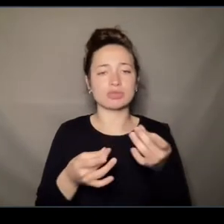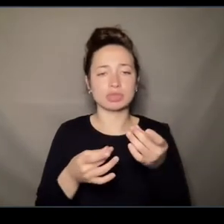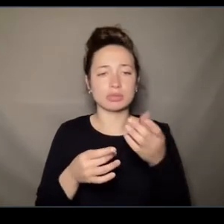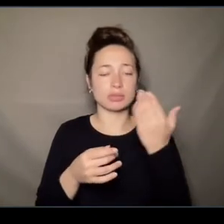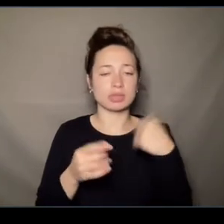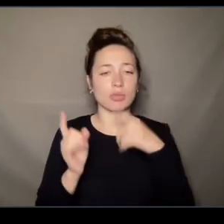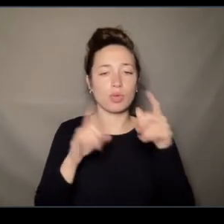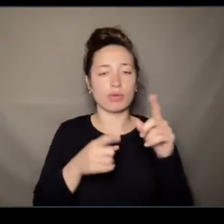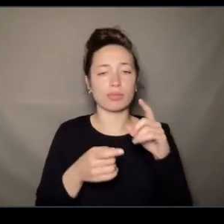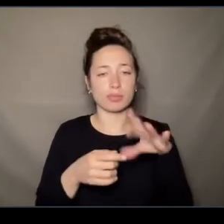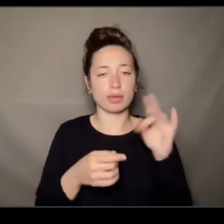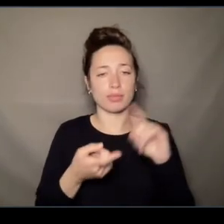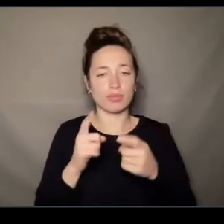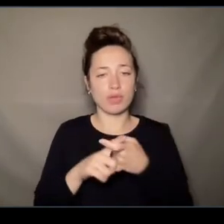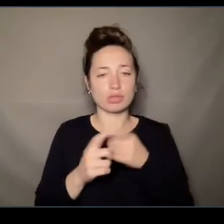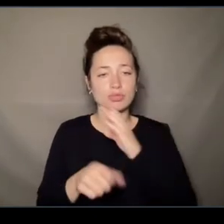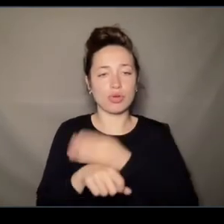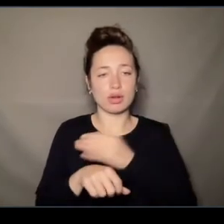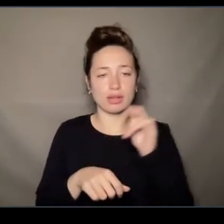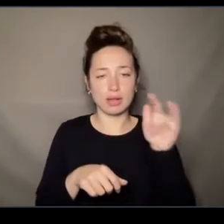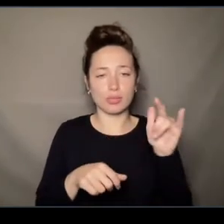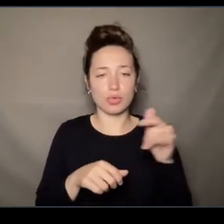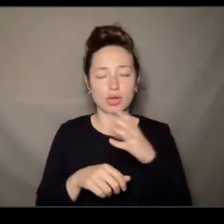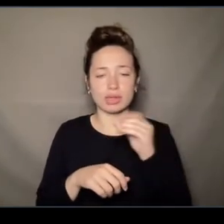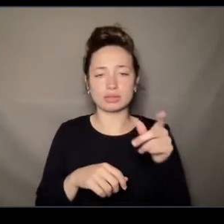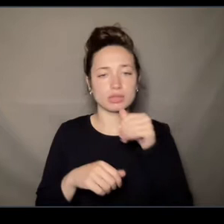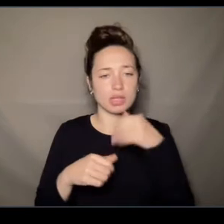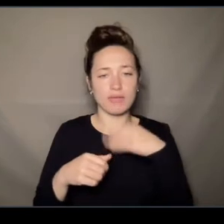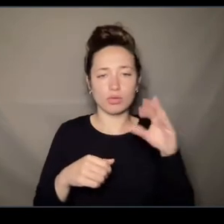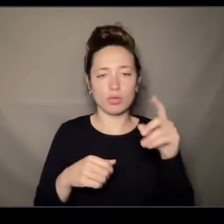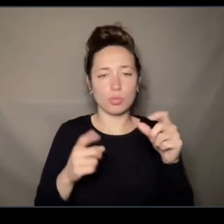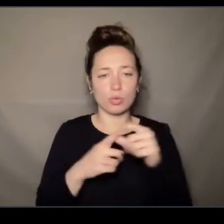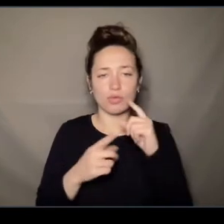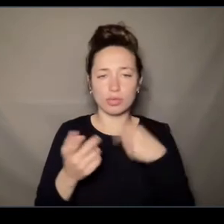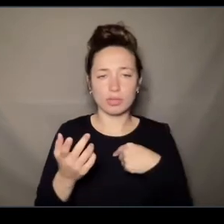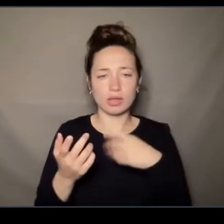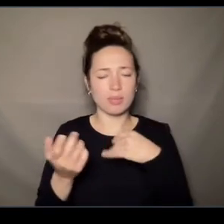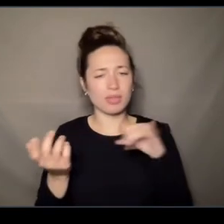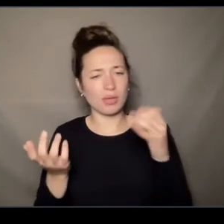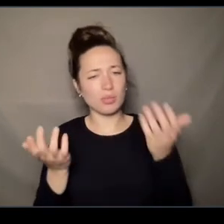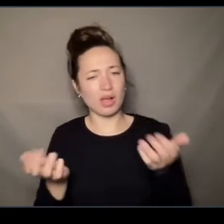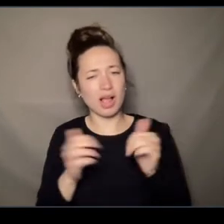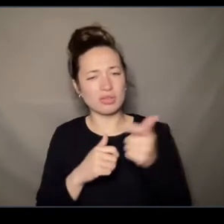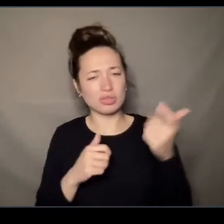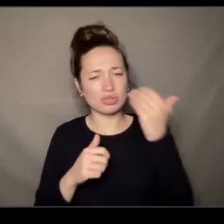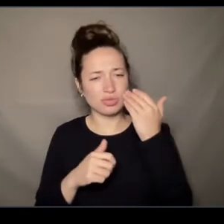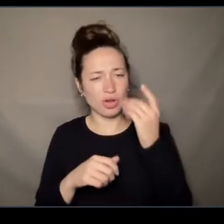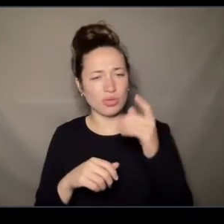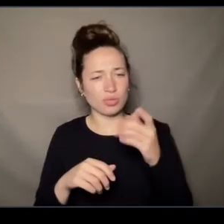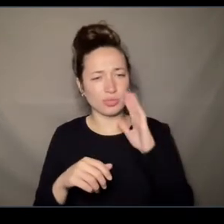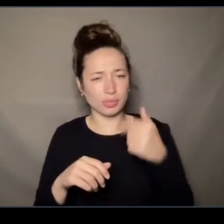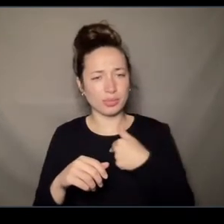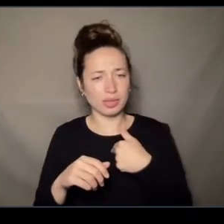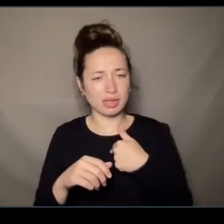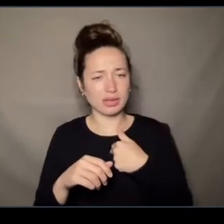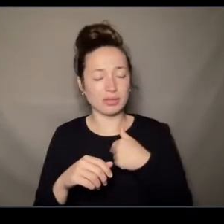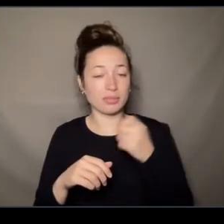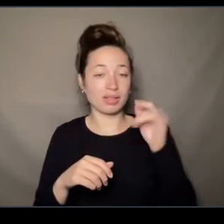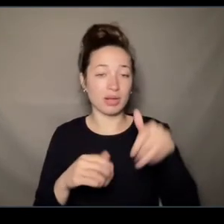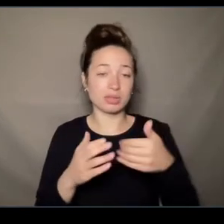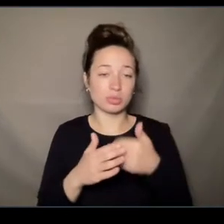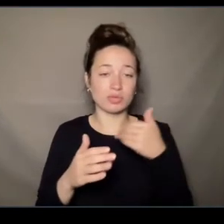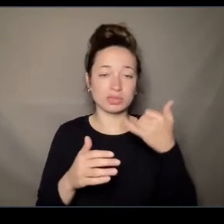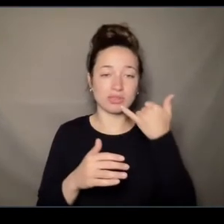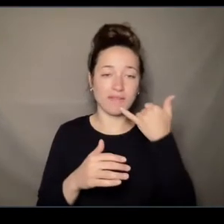because I went to pick up a friend's daughter at the airport and she didn't have a code word for me. I'm like, well, how does she know that it's going to be me? This was before